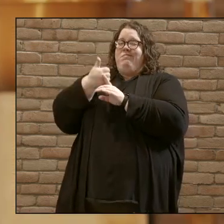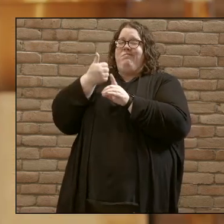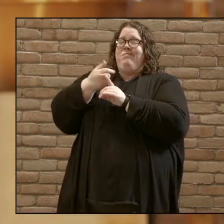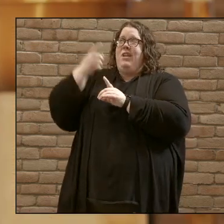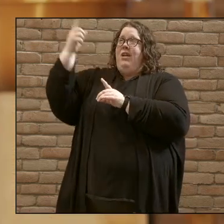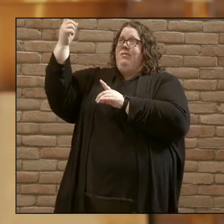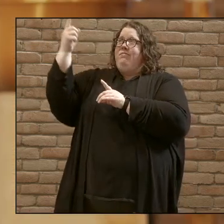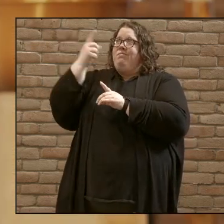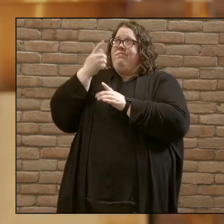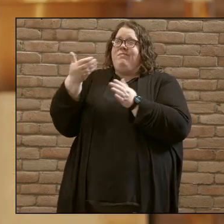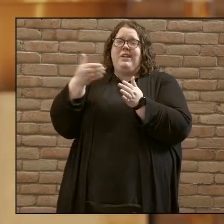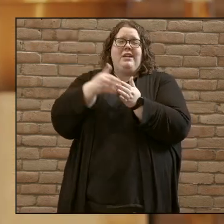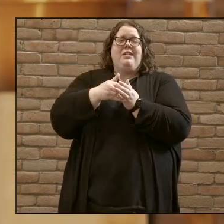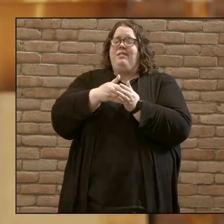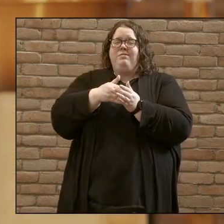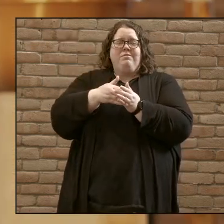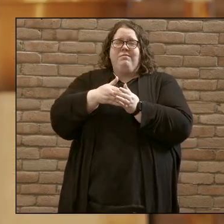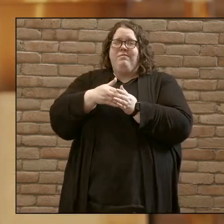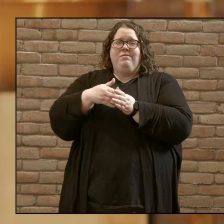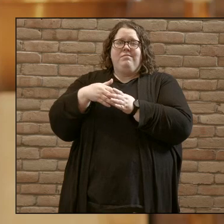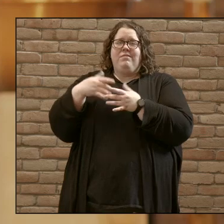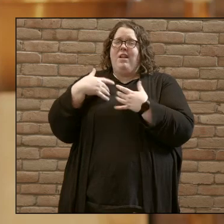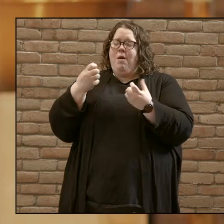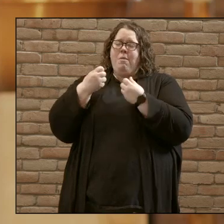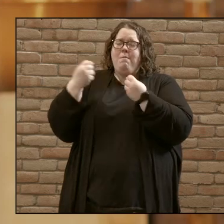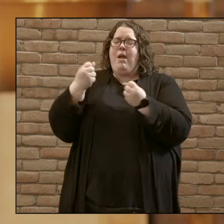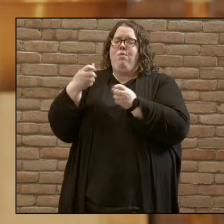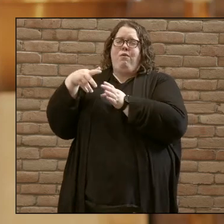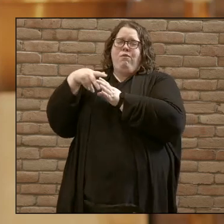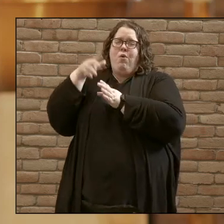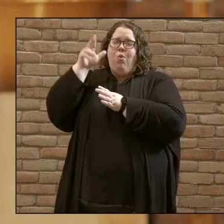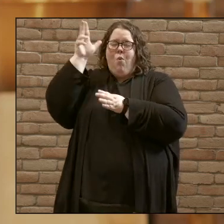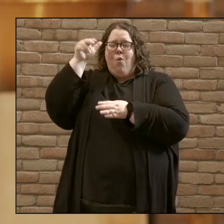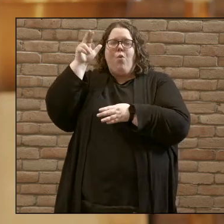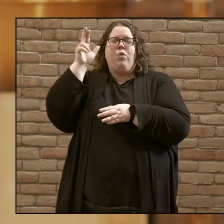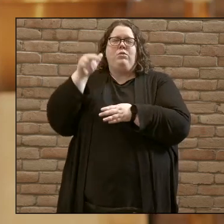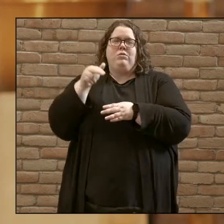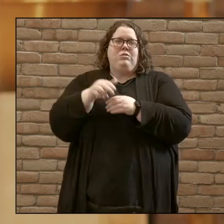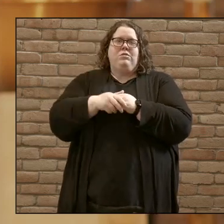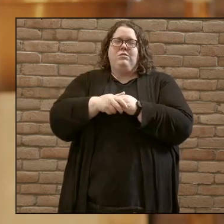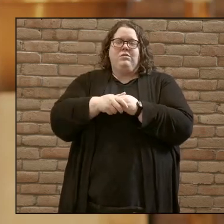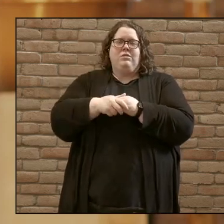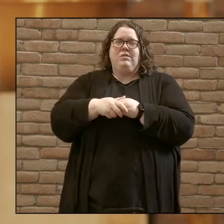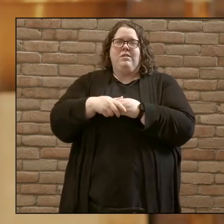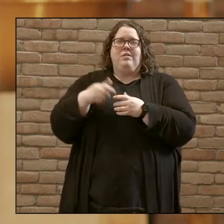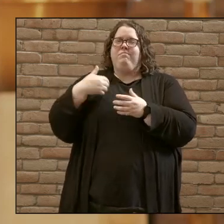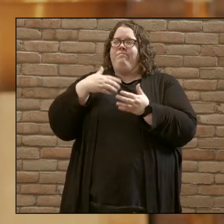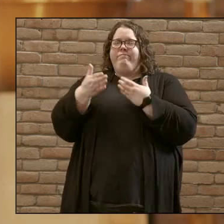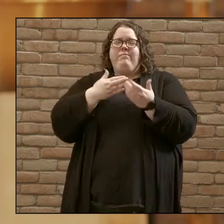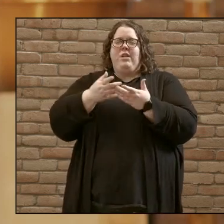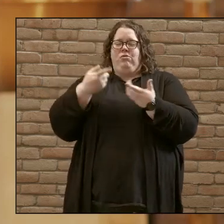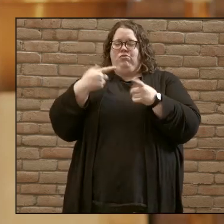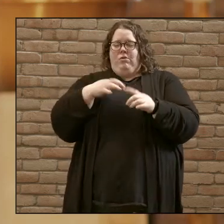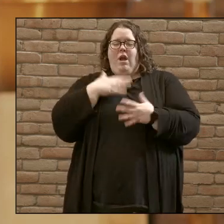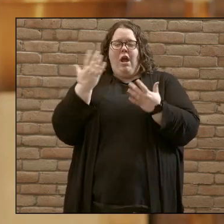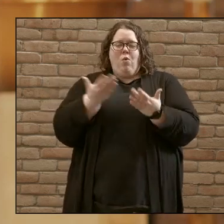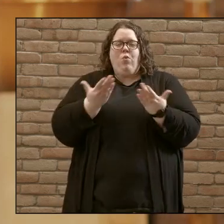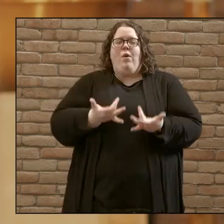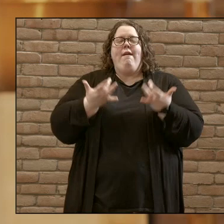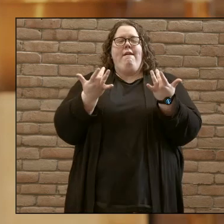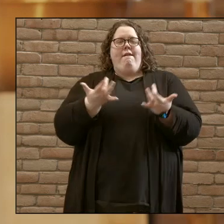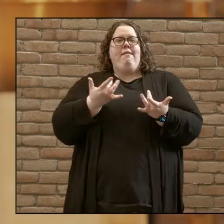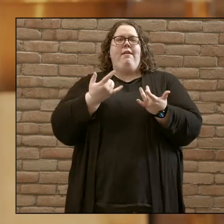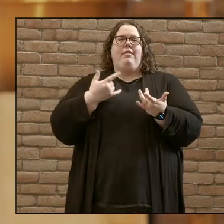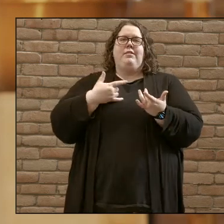And until that day comes, Lord, through the ups and the downs, we give all of that to you. Whatever prayers are